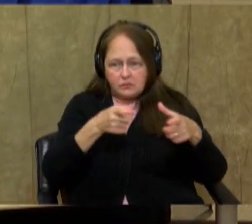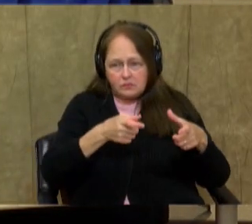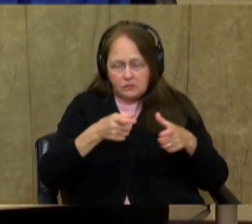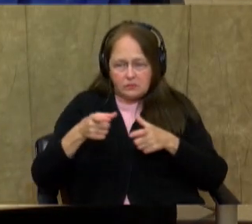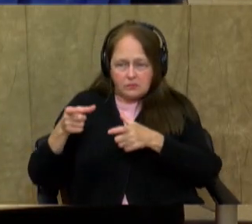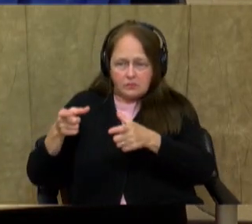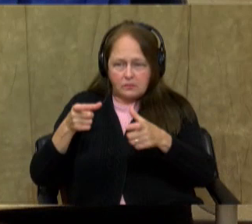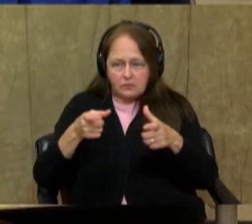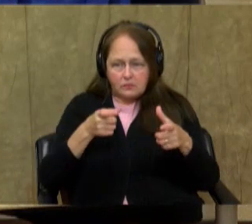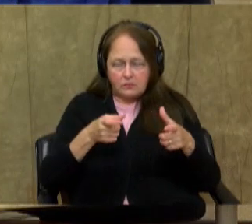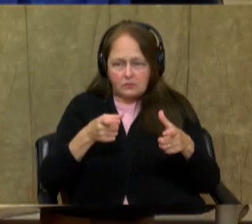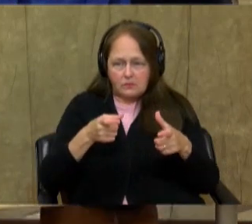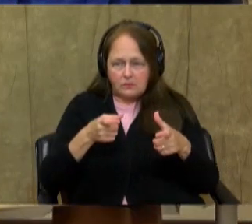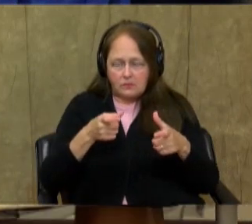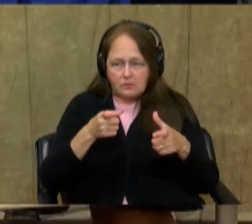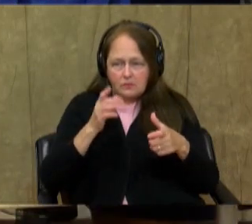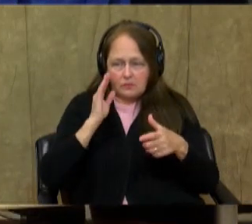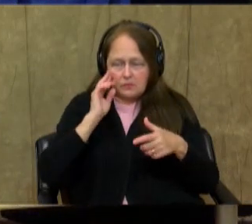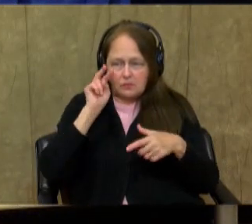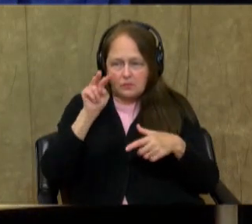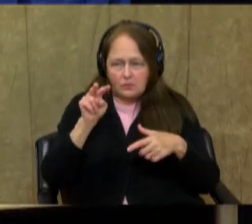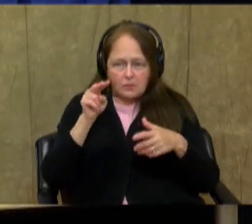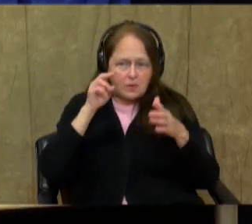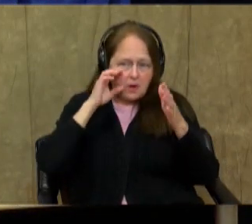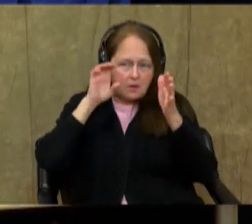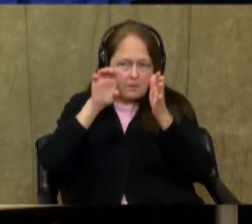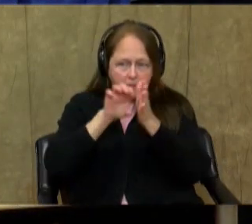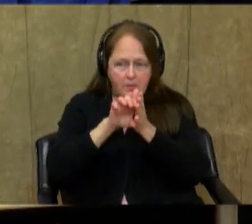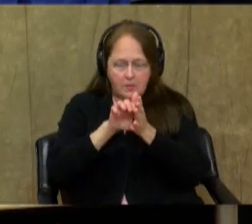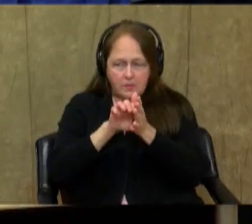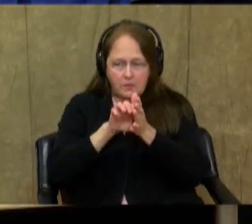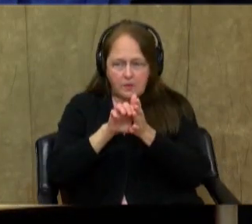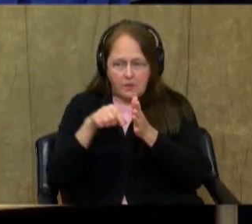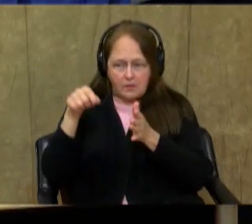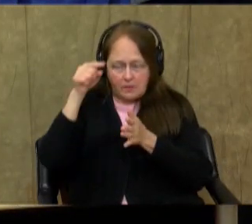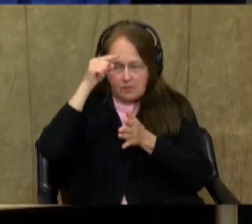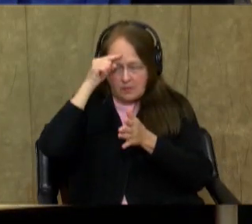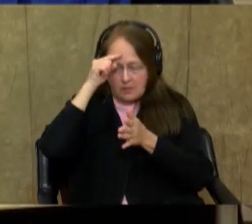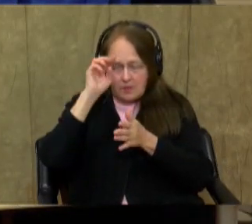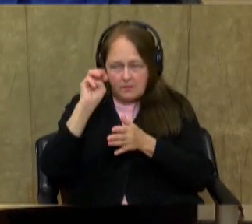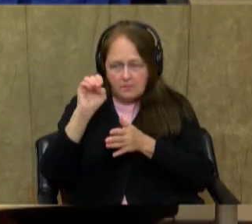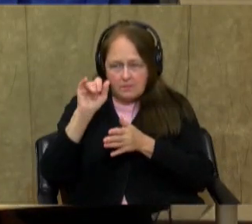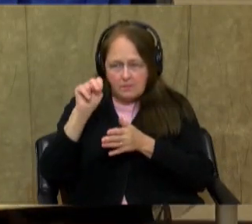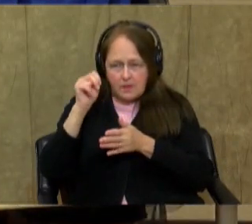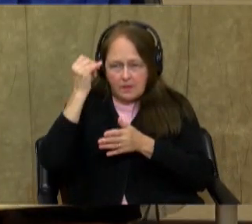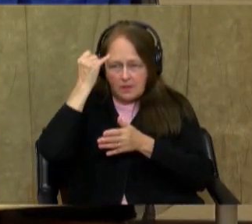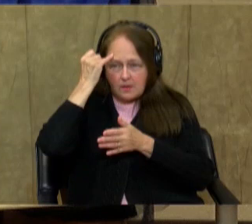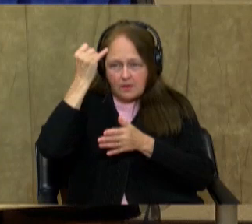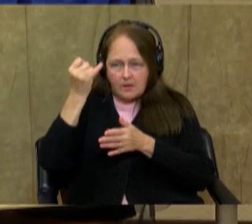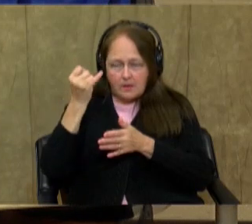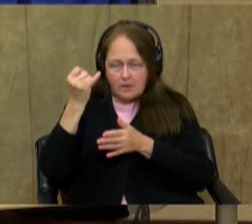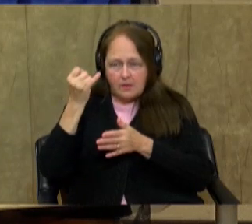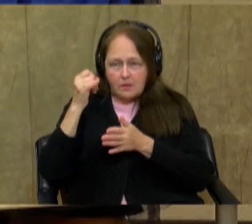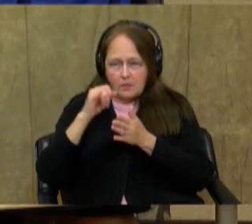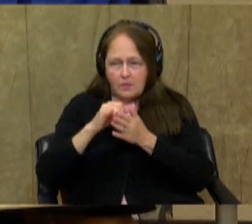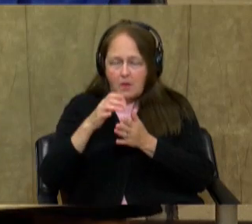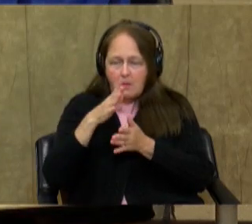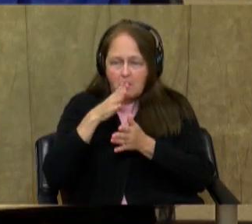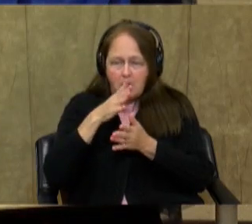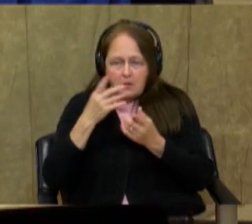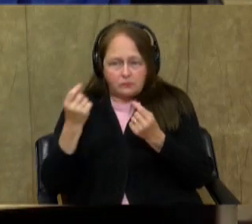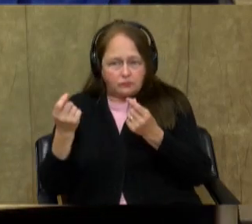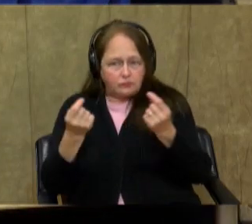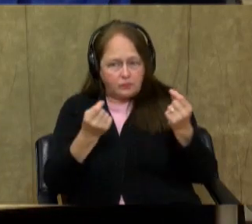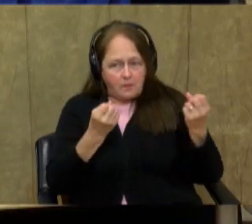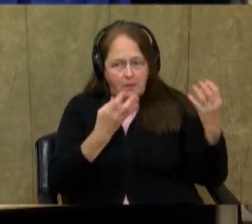on. So when I look at this picture, I think that the main idea, this mom is multitasking.